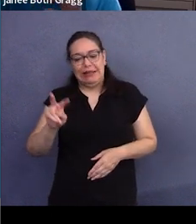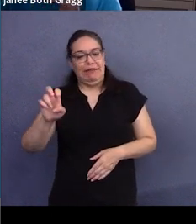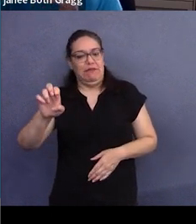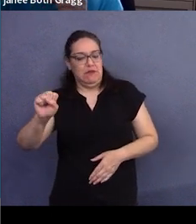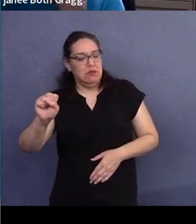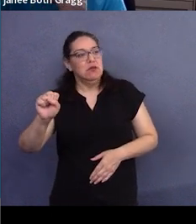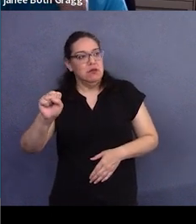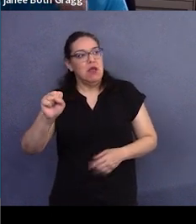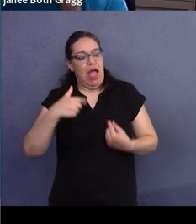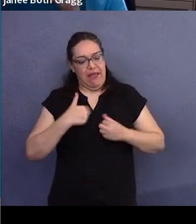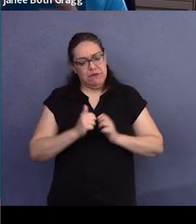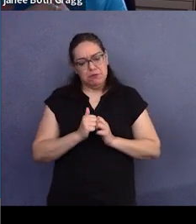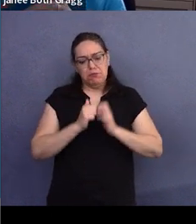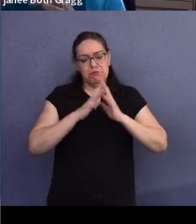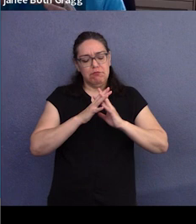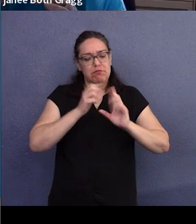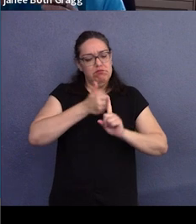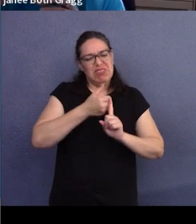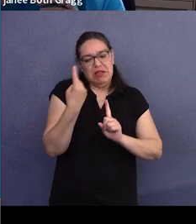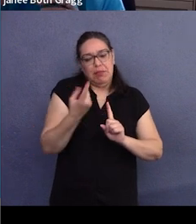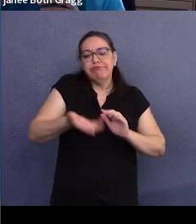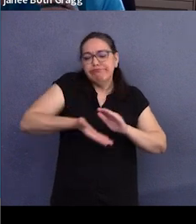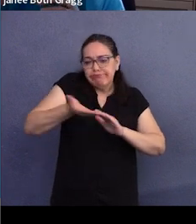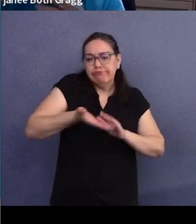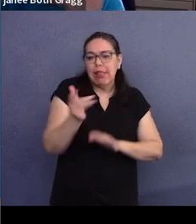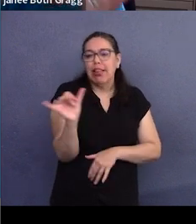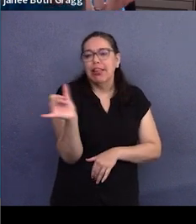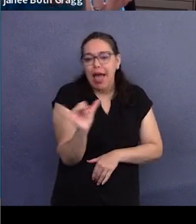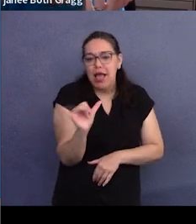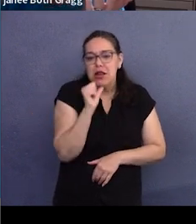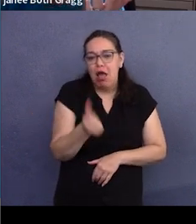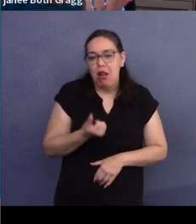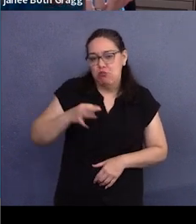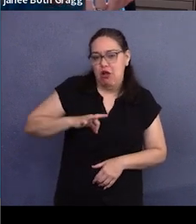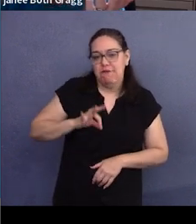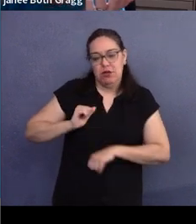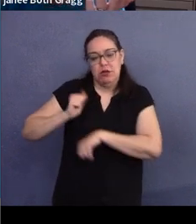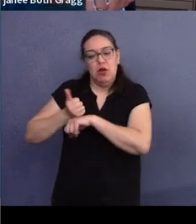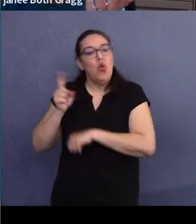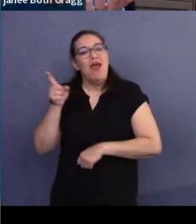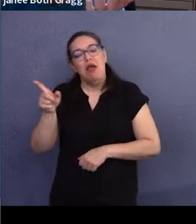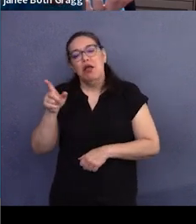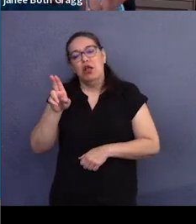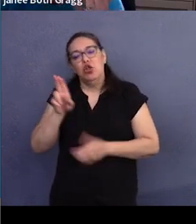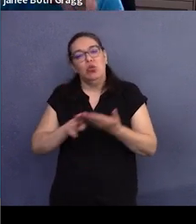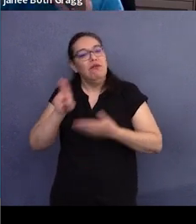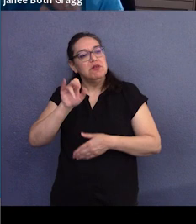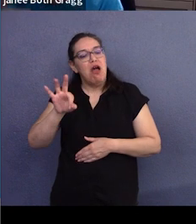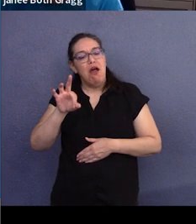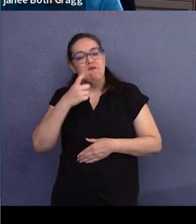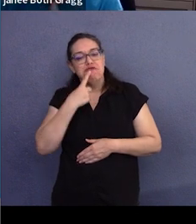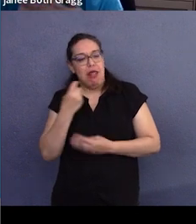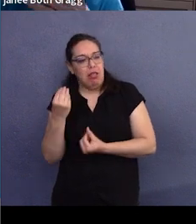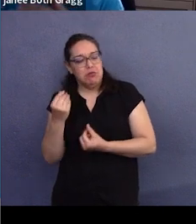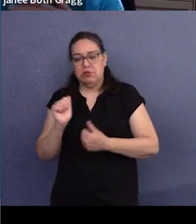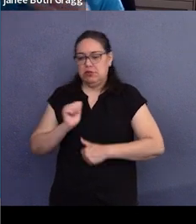something that functions like a nonprofit at the University of Redlands. I'm the founder, but it operates